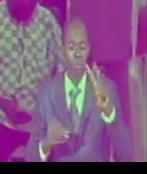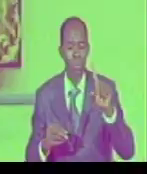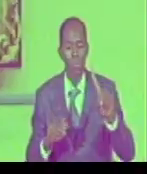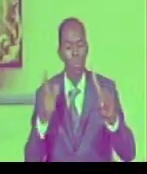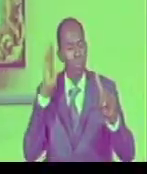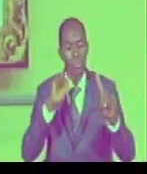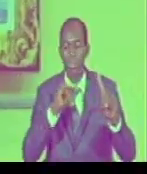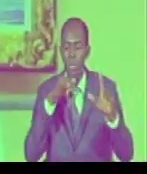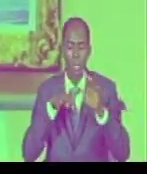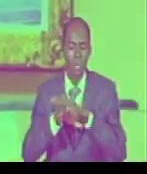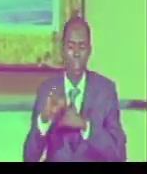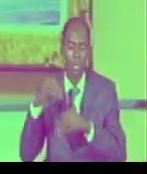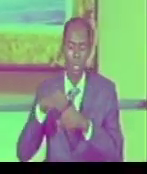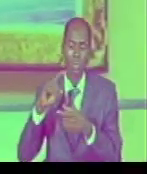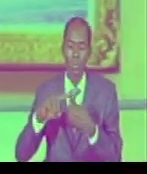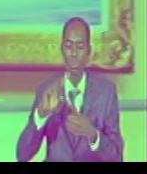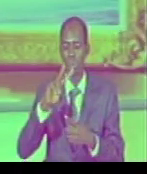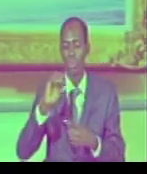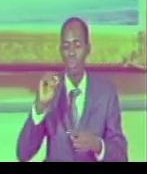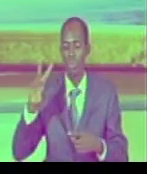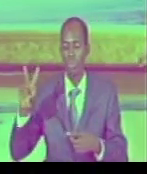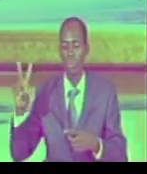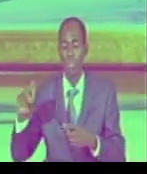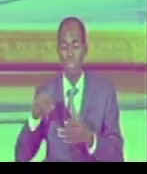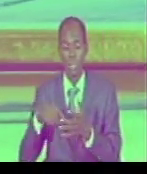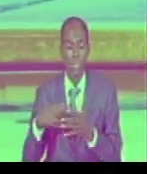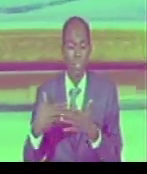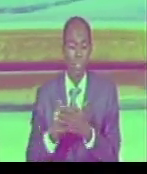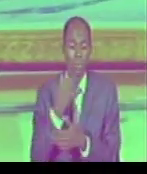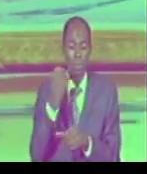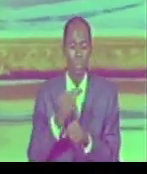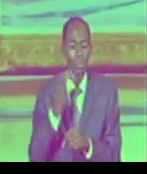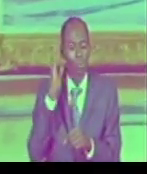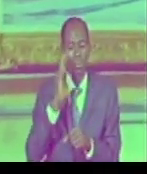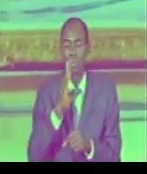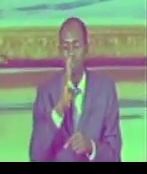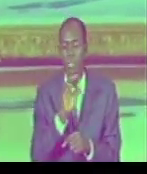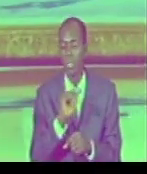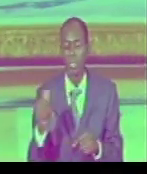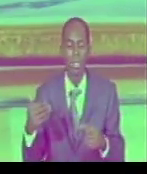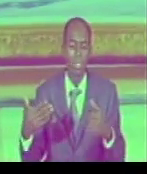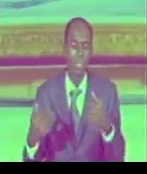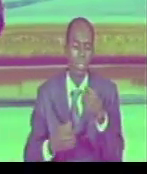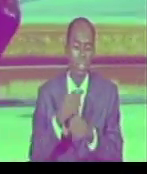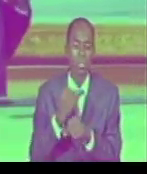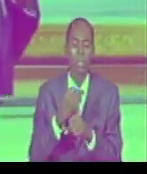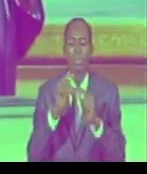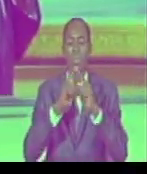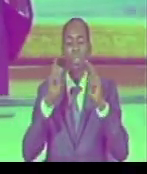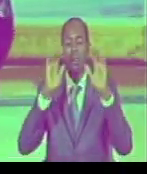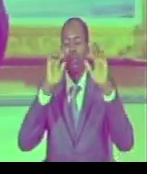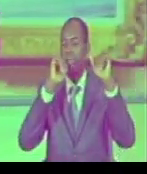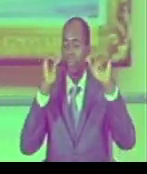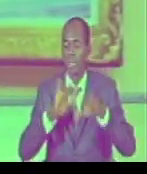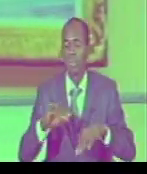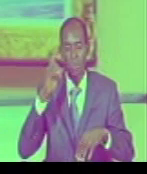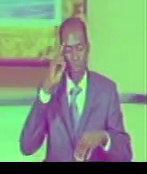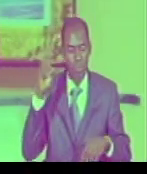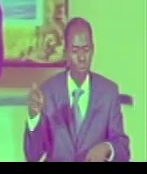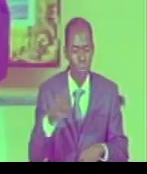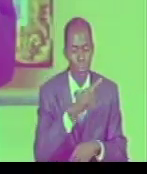2022 will be a year of great, great blessing for you, for your family, and for the whole church and worldwide. Let us pray. Lift up your voice and